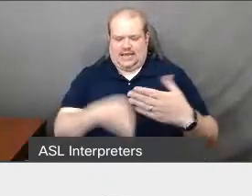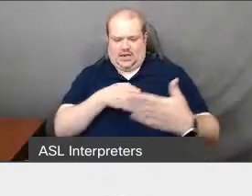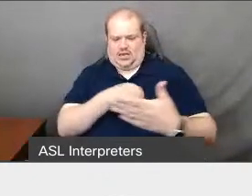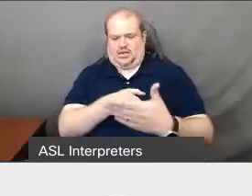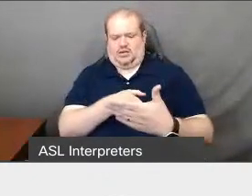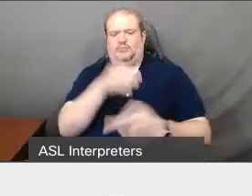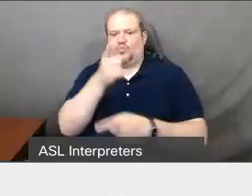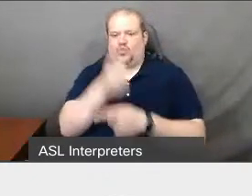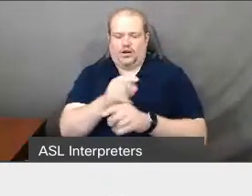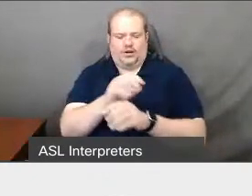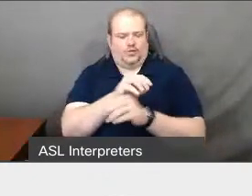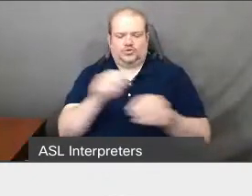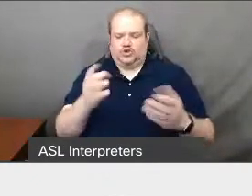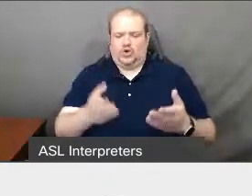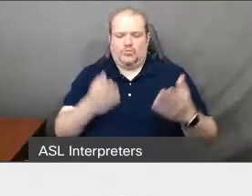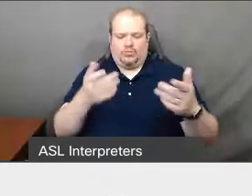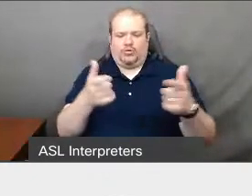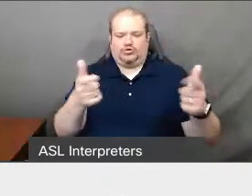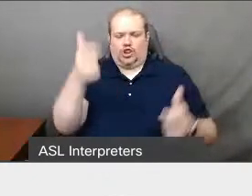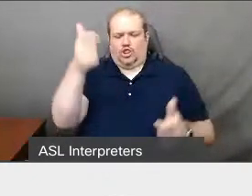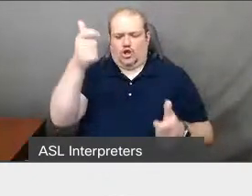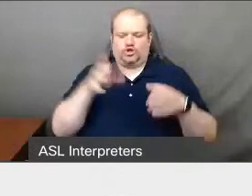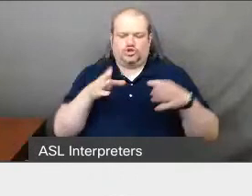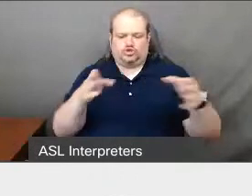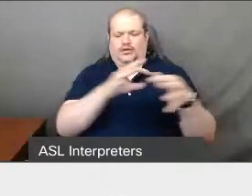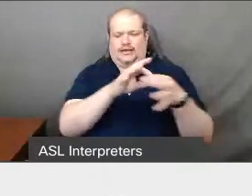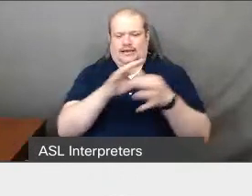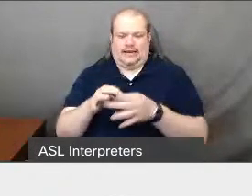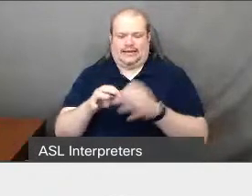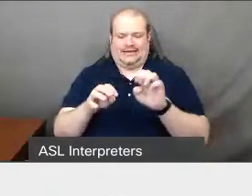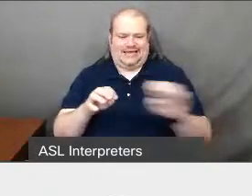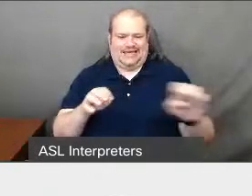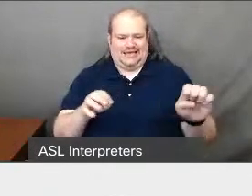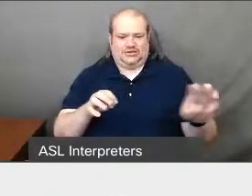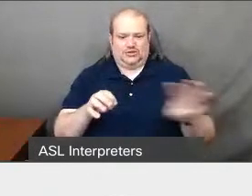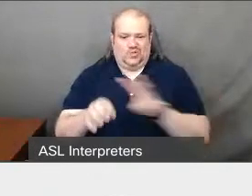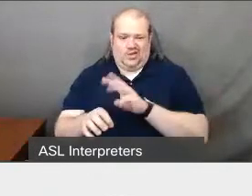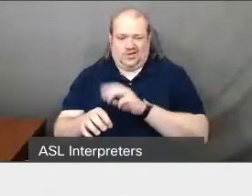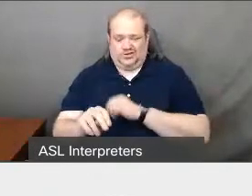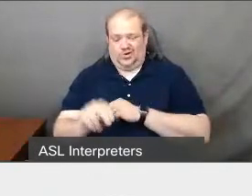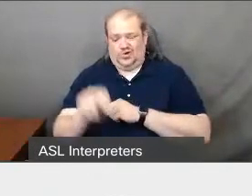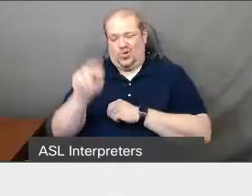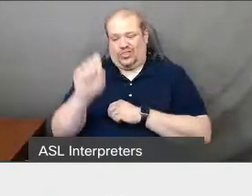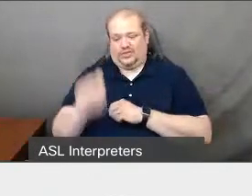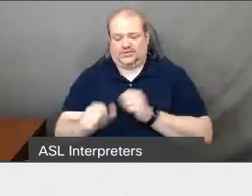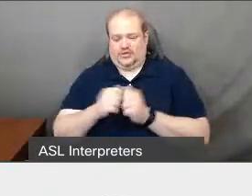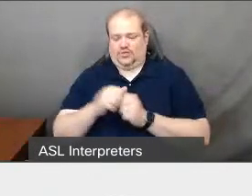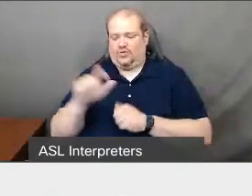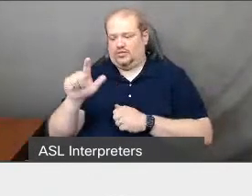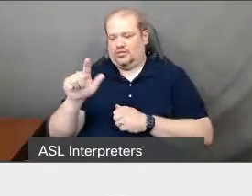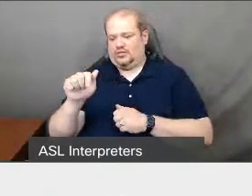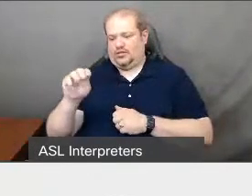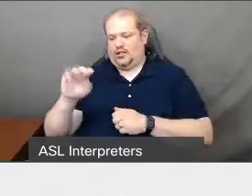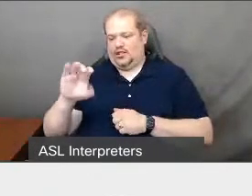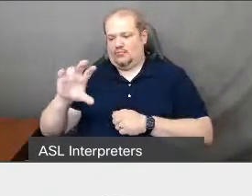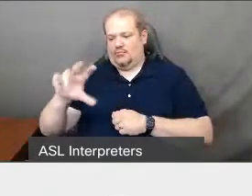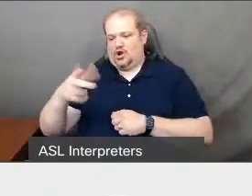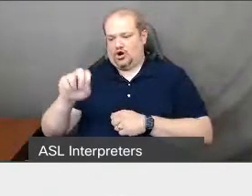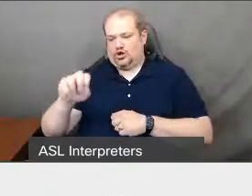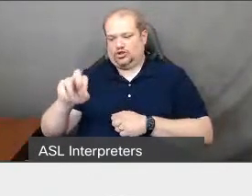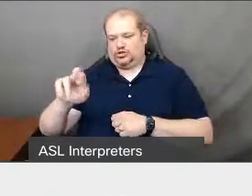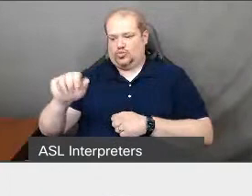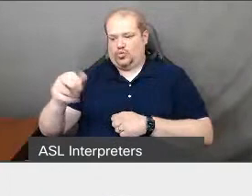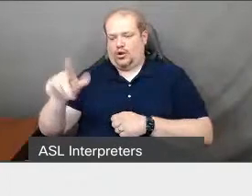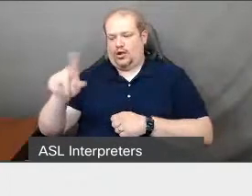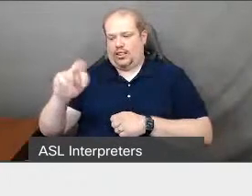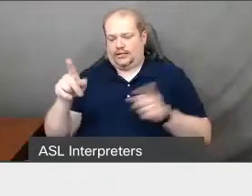There wasn't any proposed larger street connecting either east-west or north-south between LaMarche and Rawling. The master